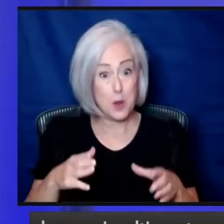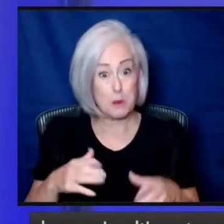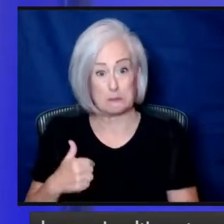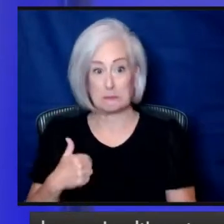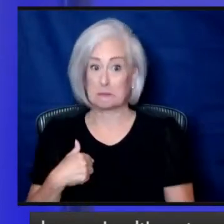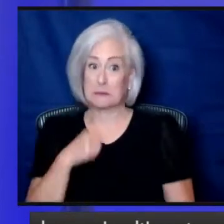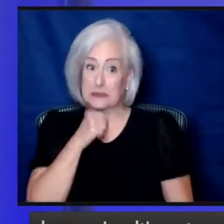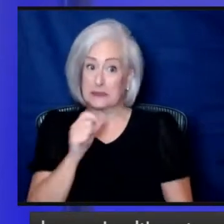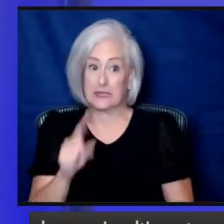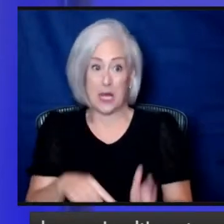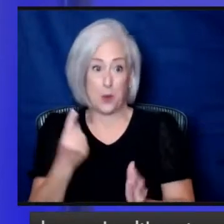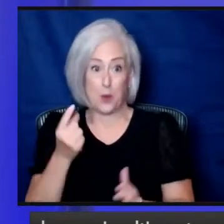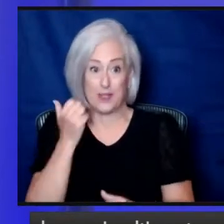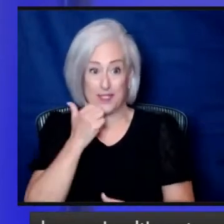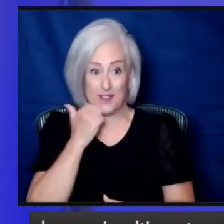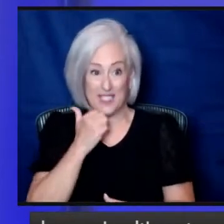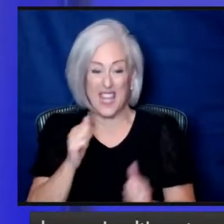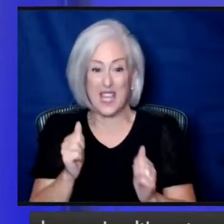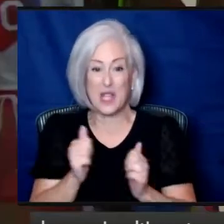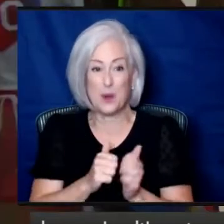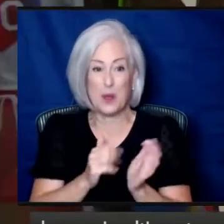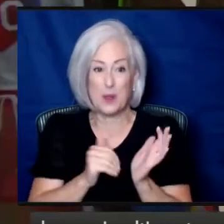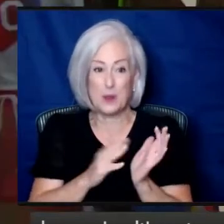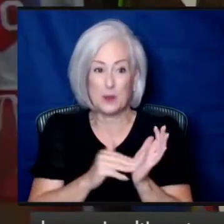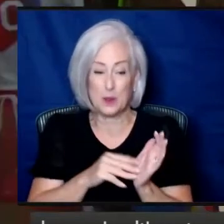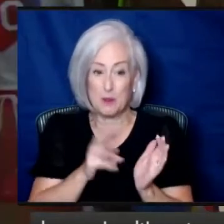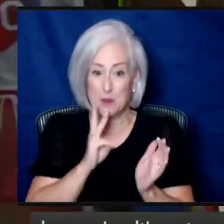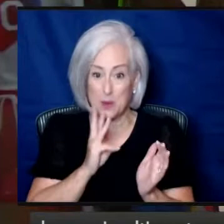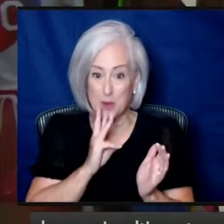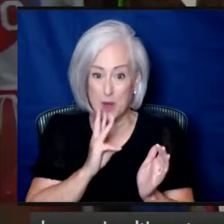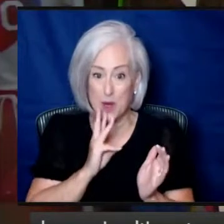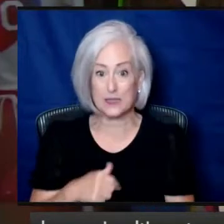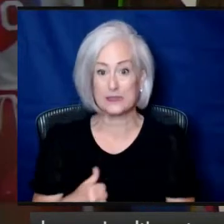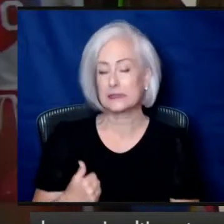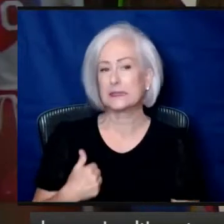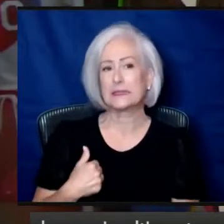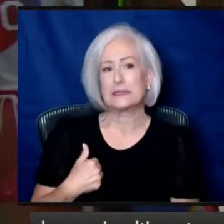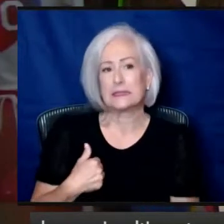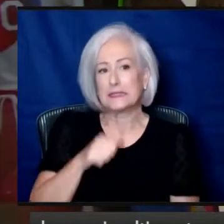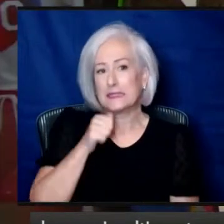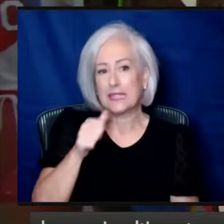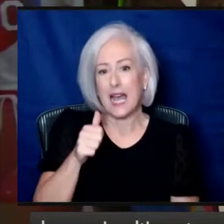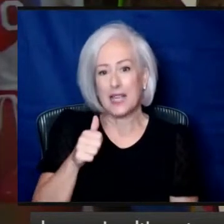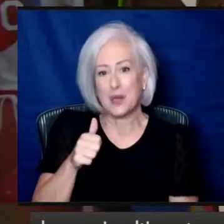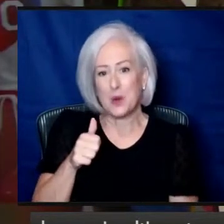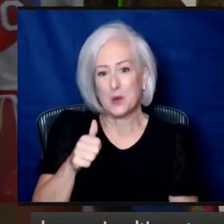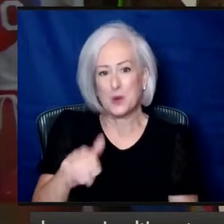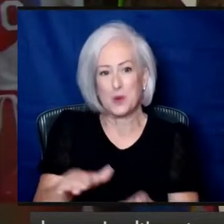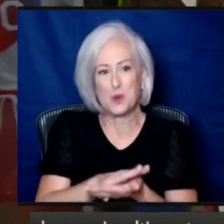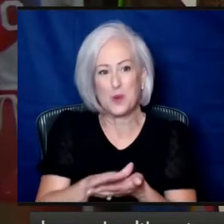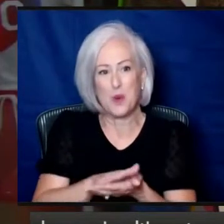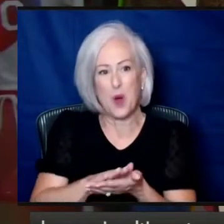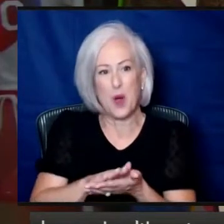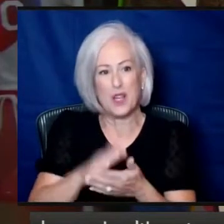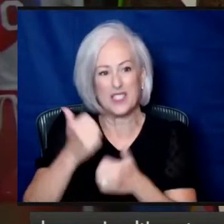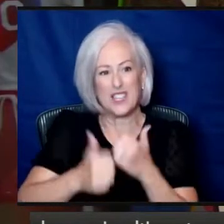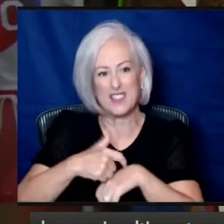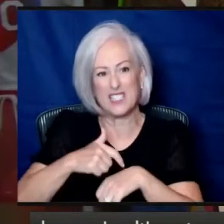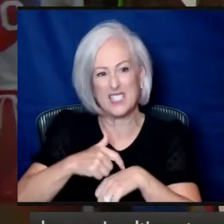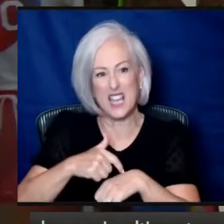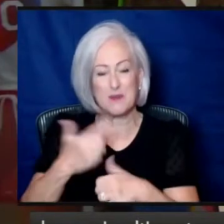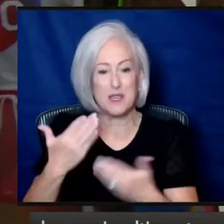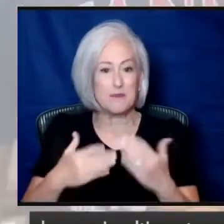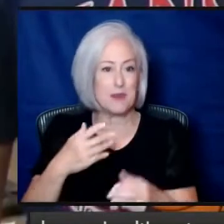hot water. We hit the streets to find out. I don't wash them every time. I do probably every 4 or 5. I throw them